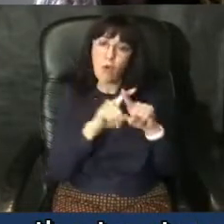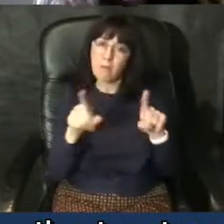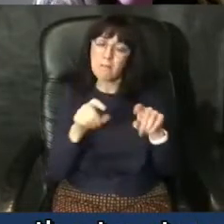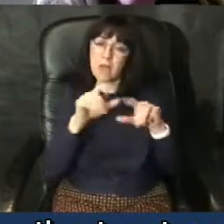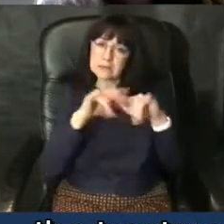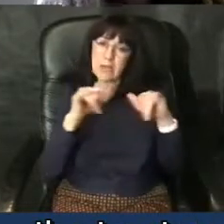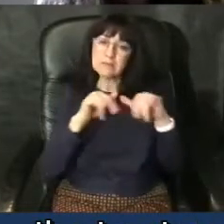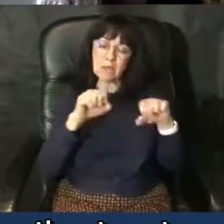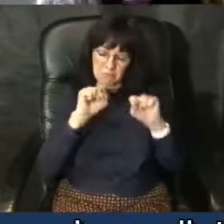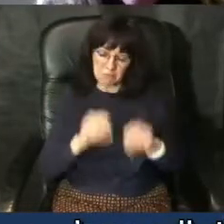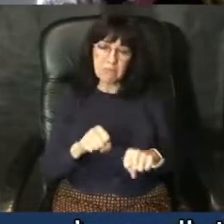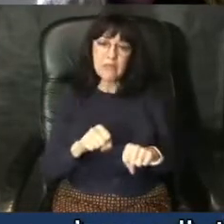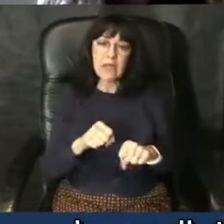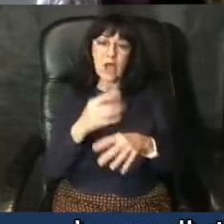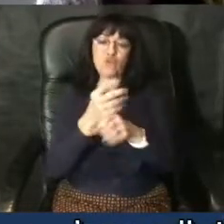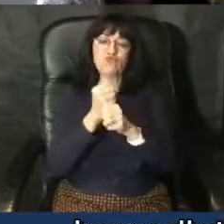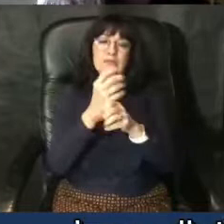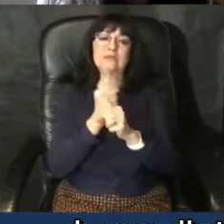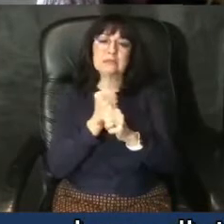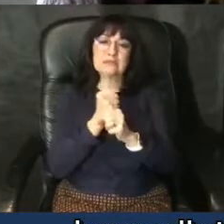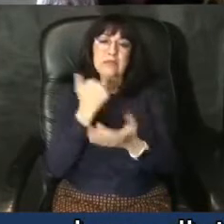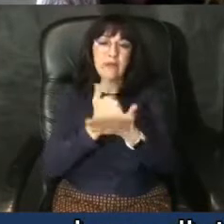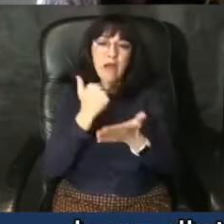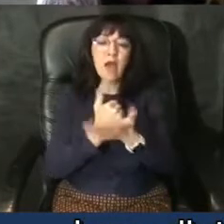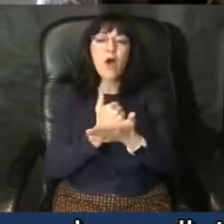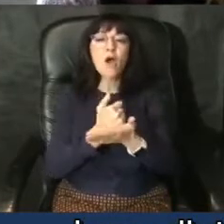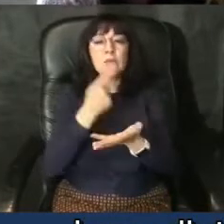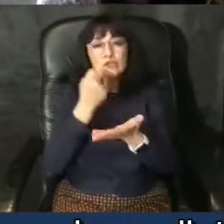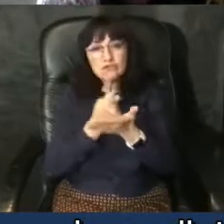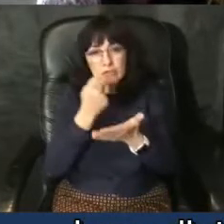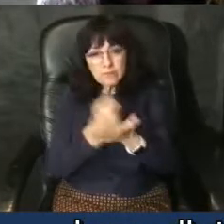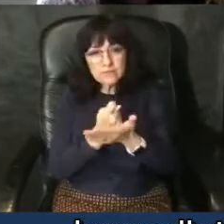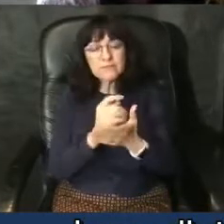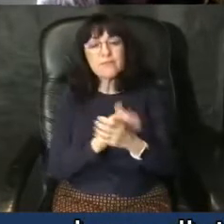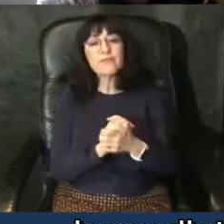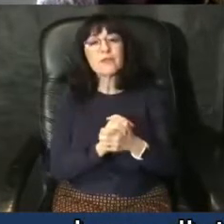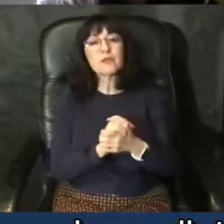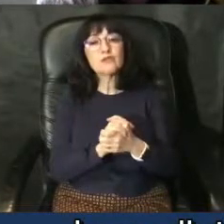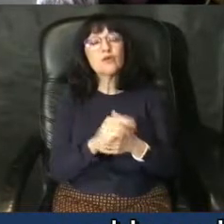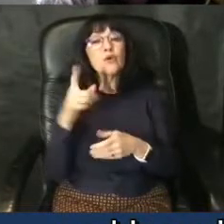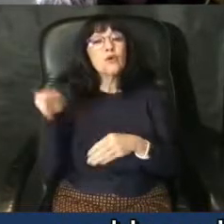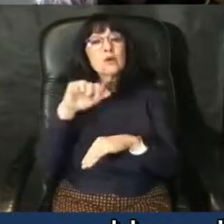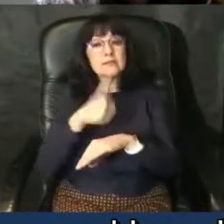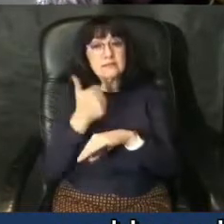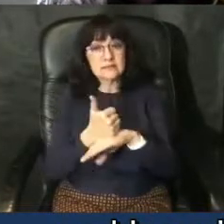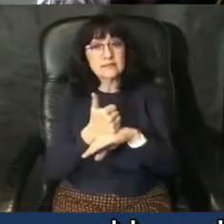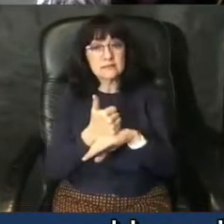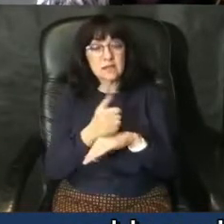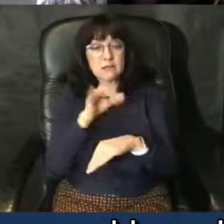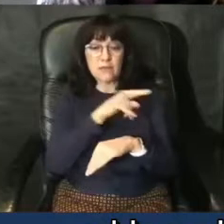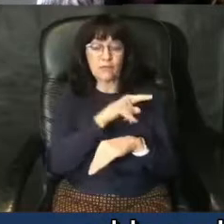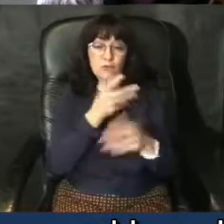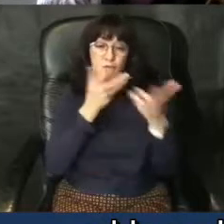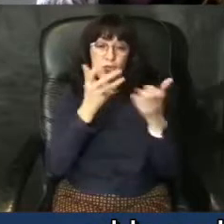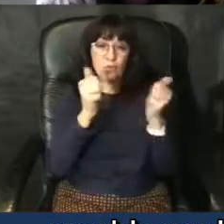So one of the things SAMHSA did immediately was help us do take-homes. So if you work with your provider and